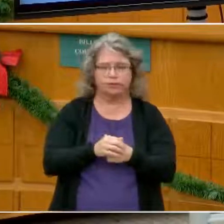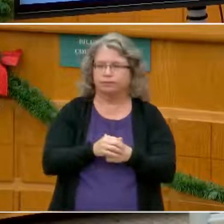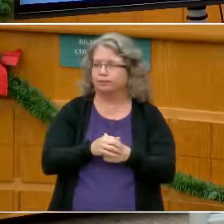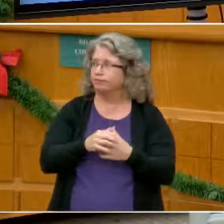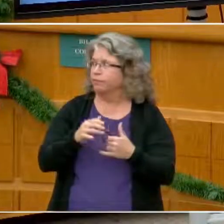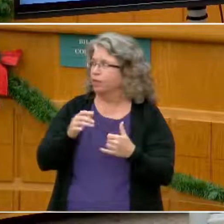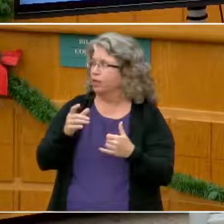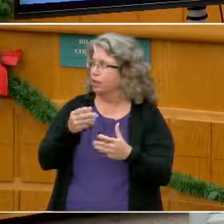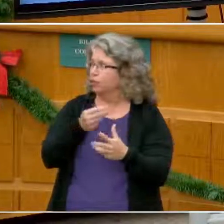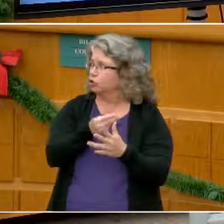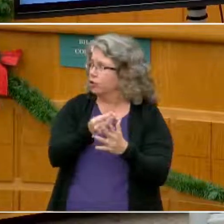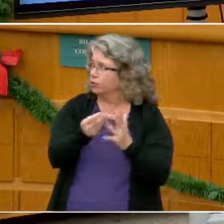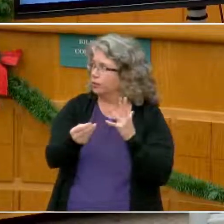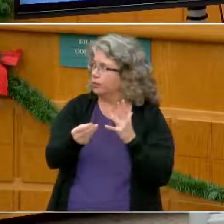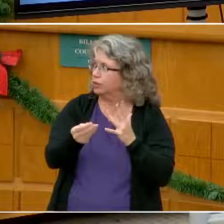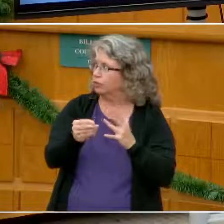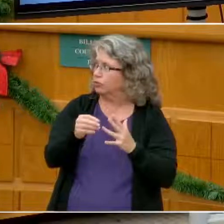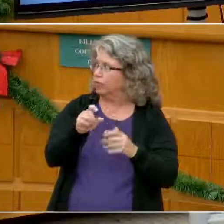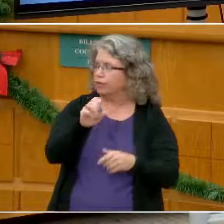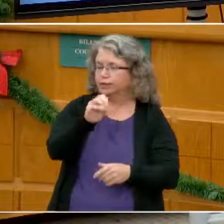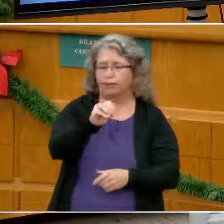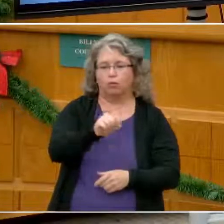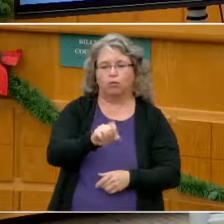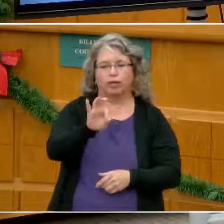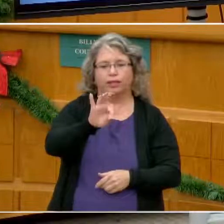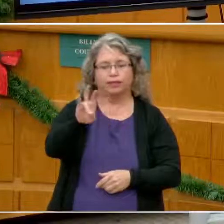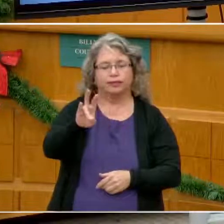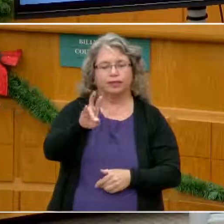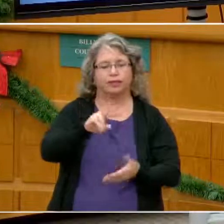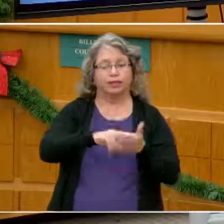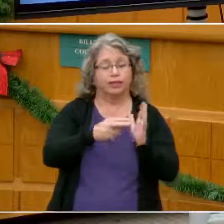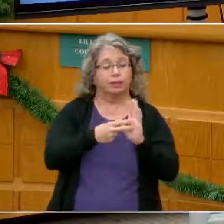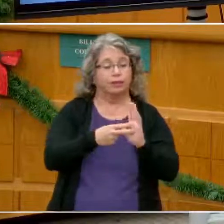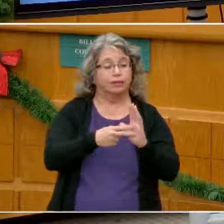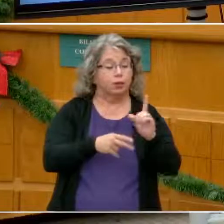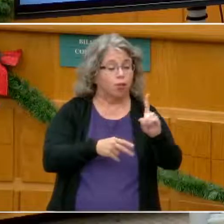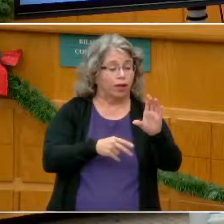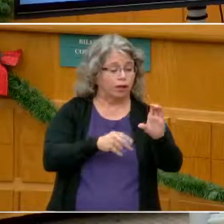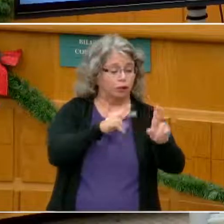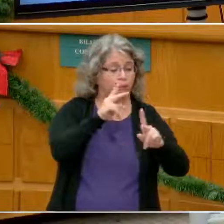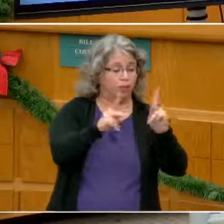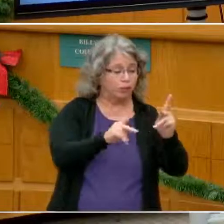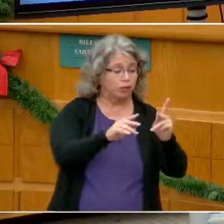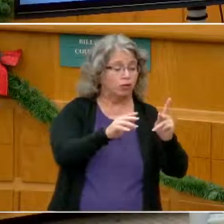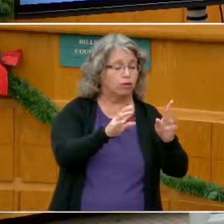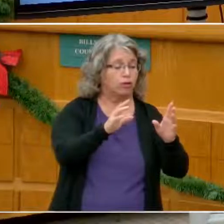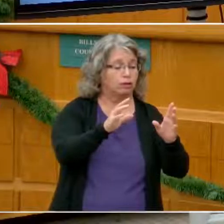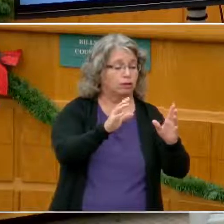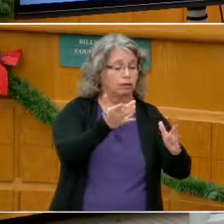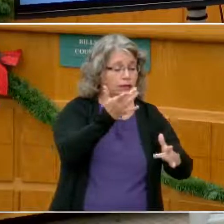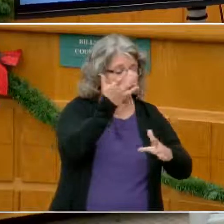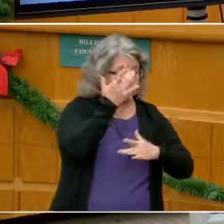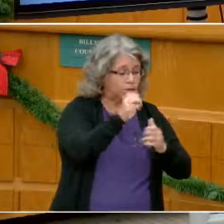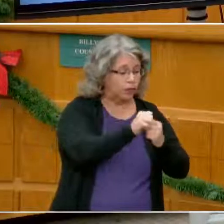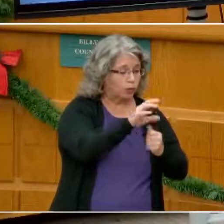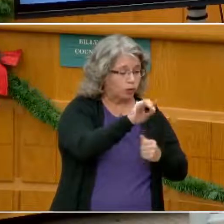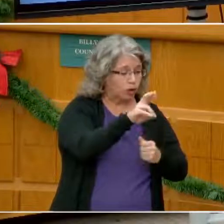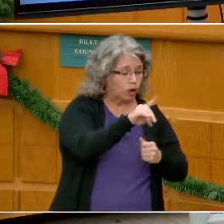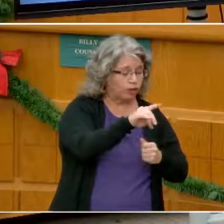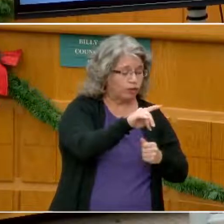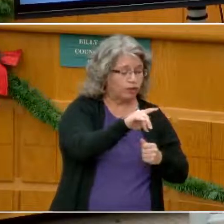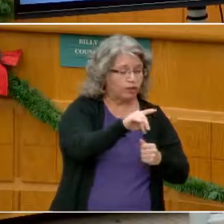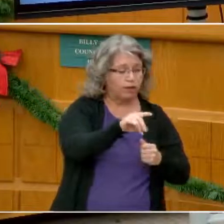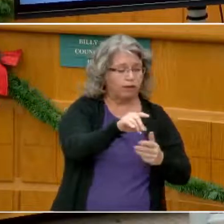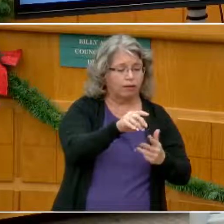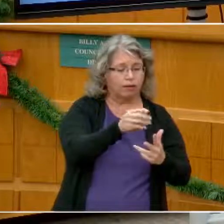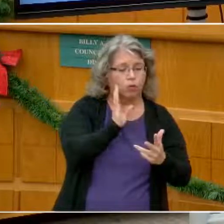that in 100 people getting COVID, an additional 97 get COVID. It's essentially a break even, and we're seeing